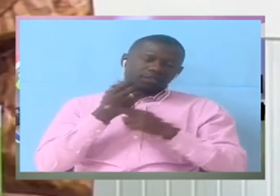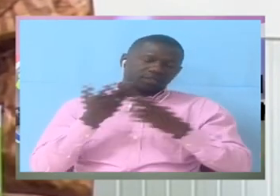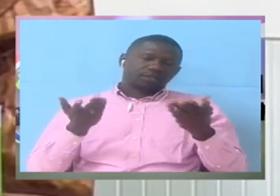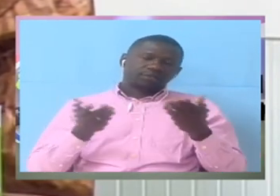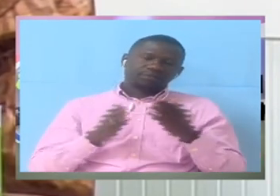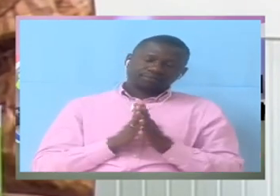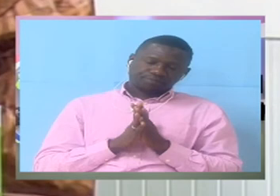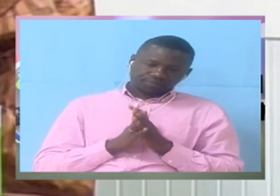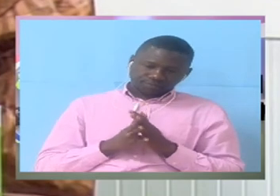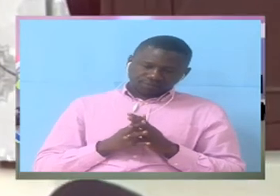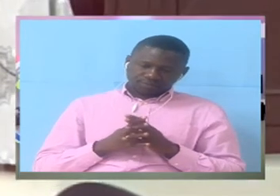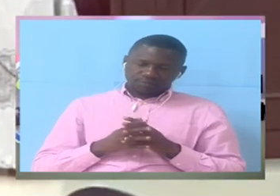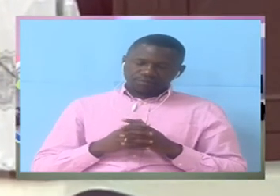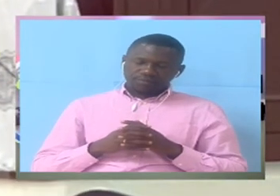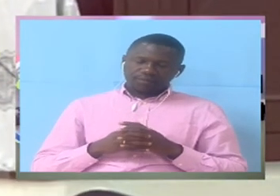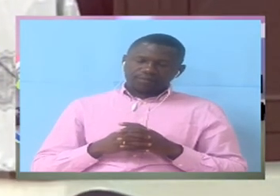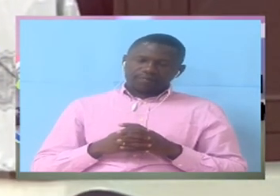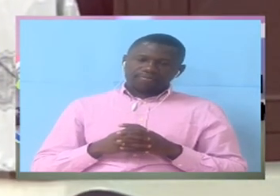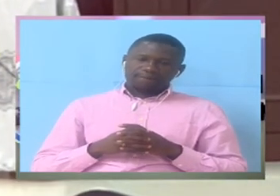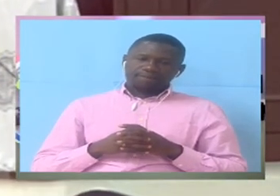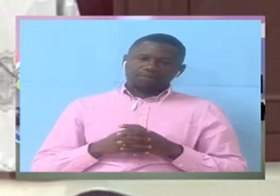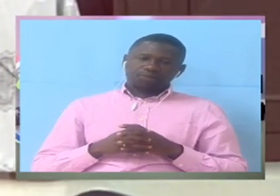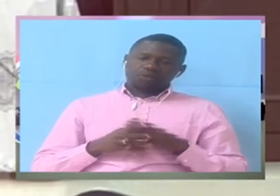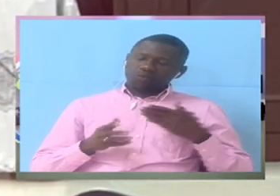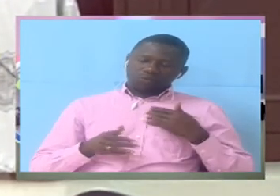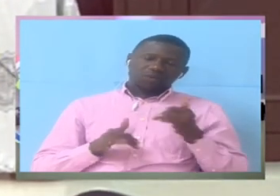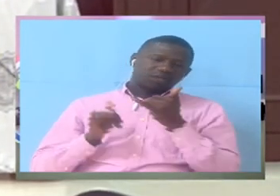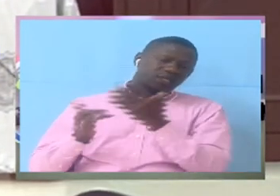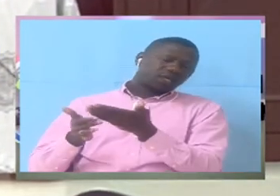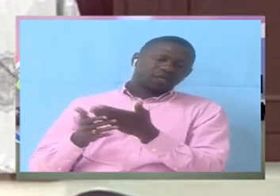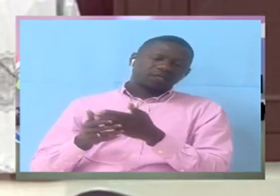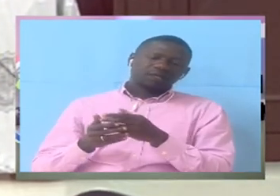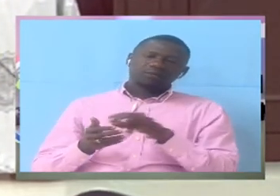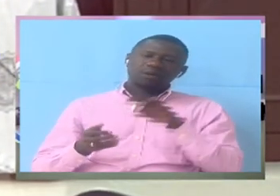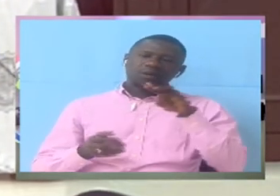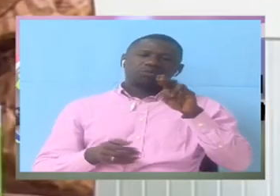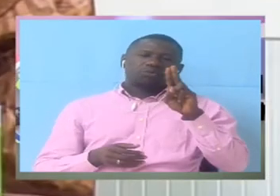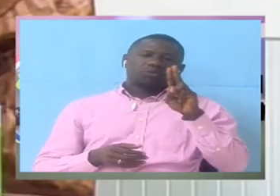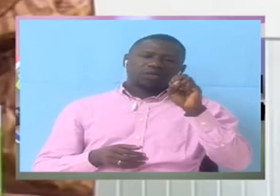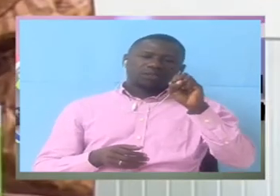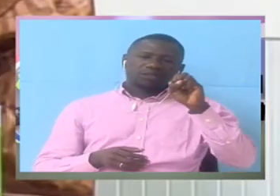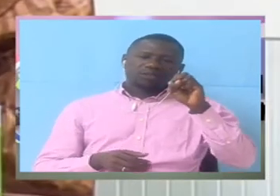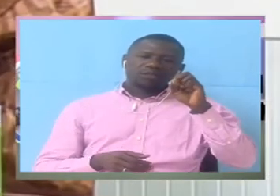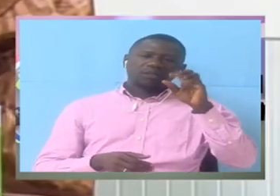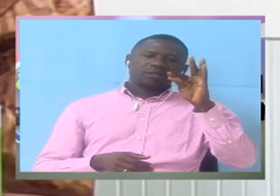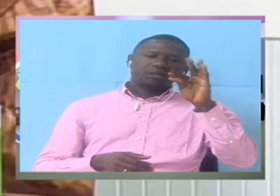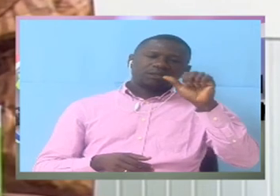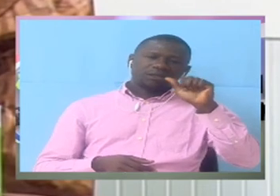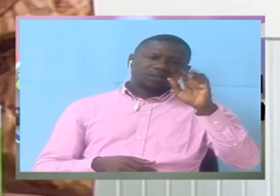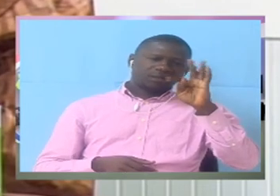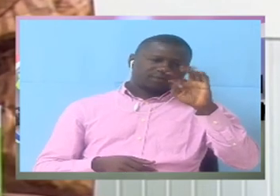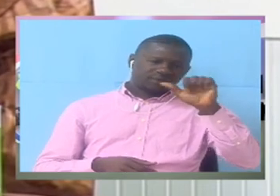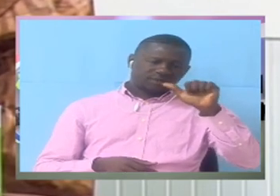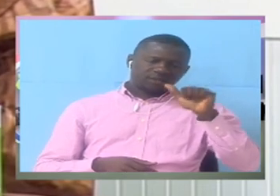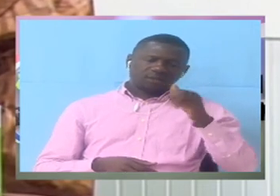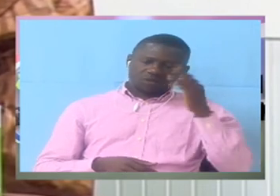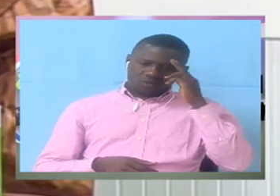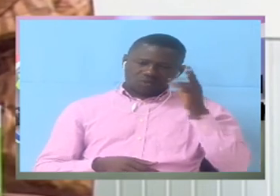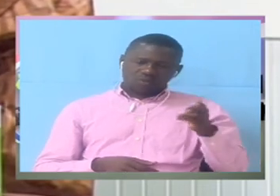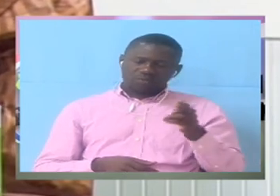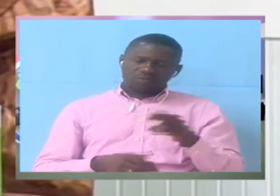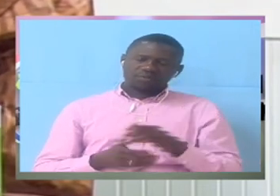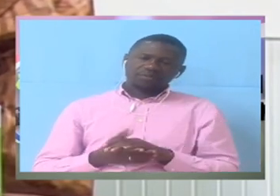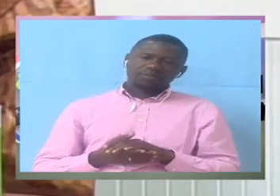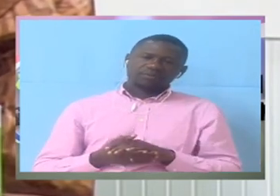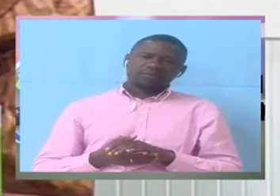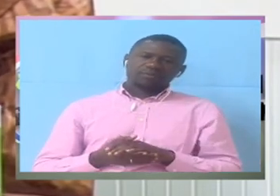sufficiently endowed. We were at Mustafa's place. One